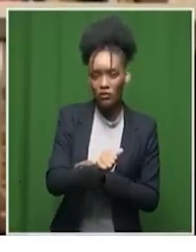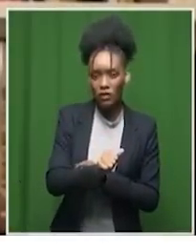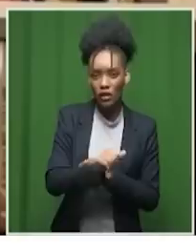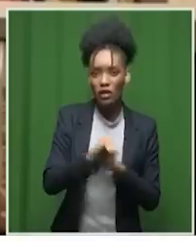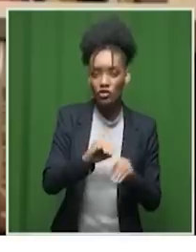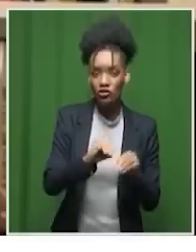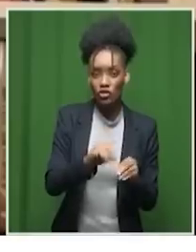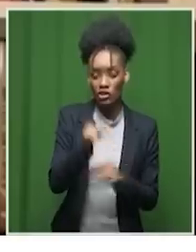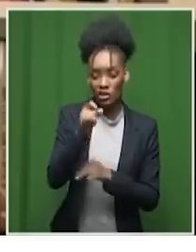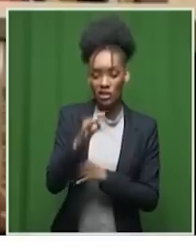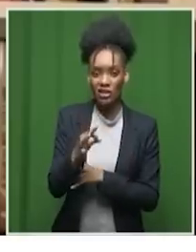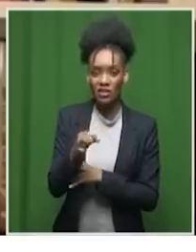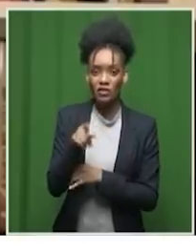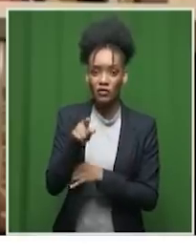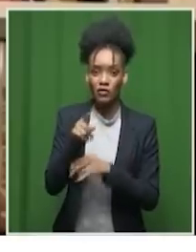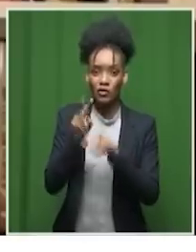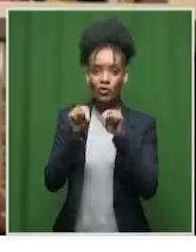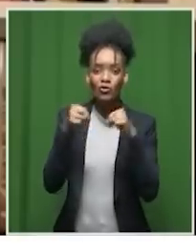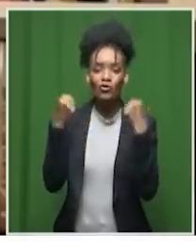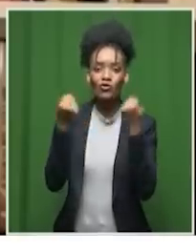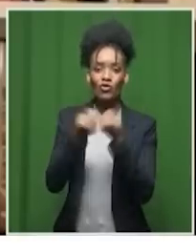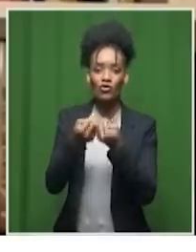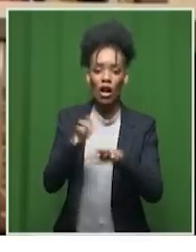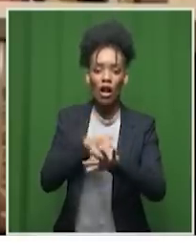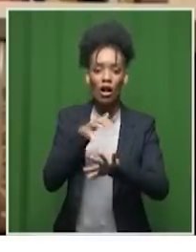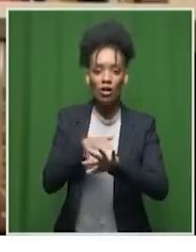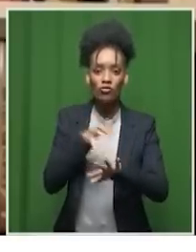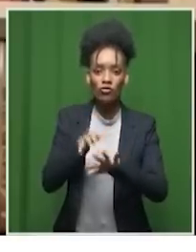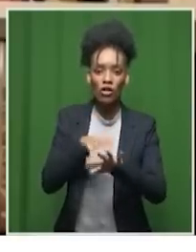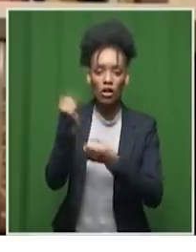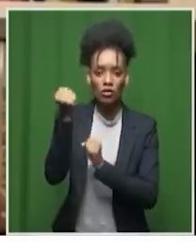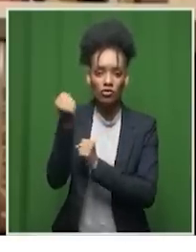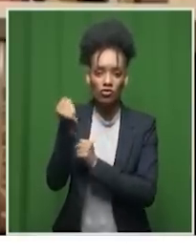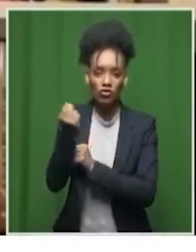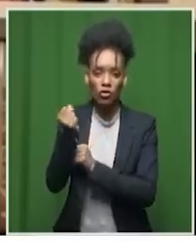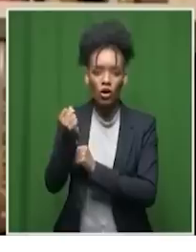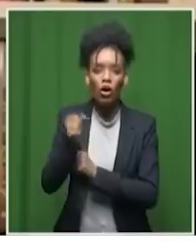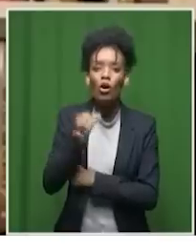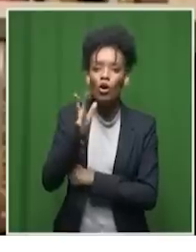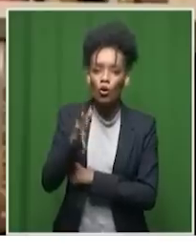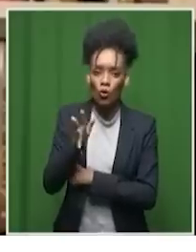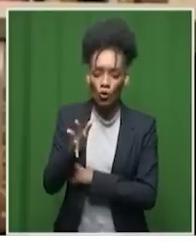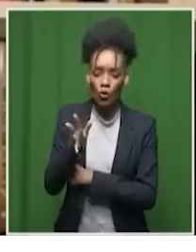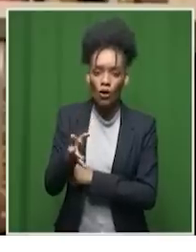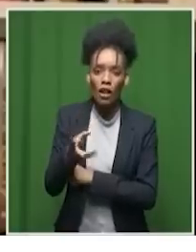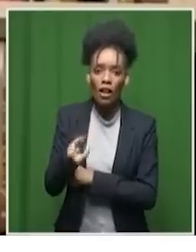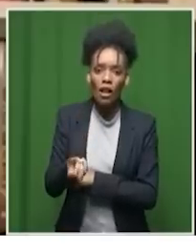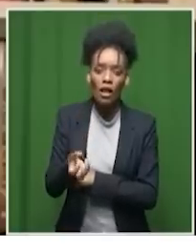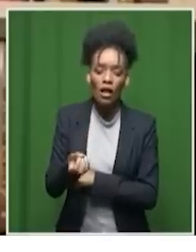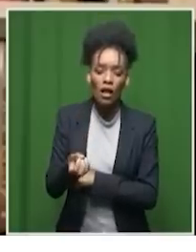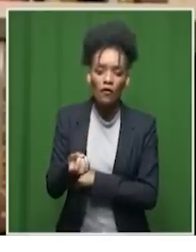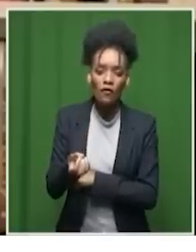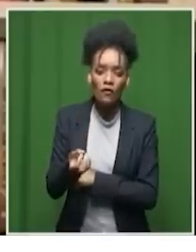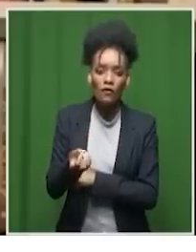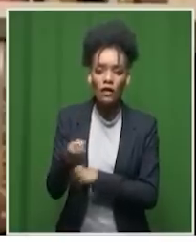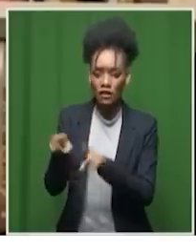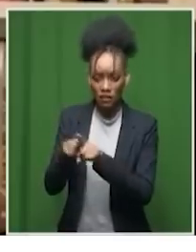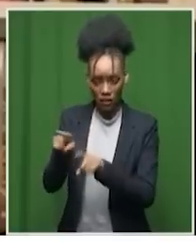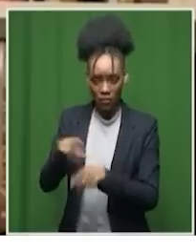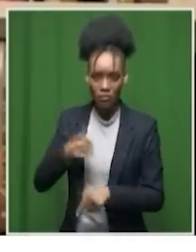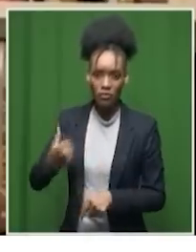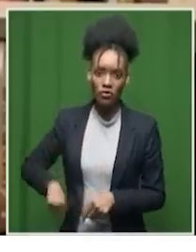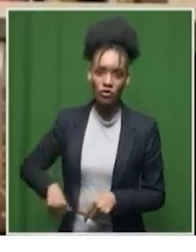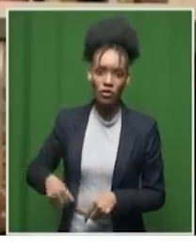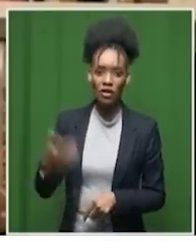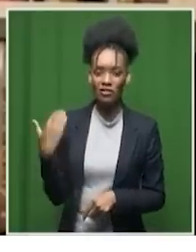nationalize your agricultural industries, you will face massive famines, as China experienced in